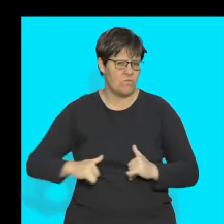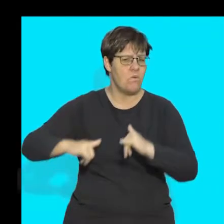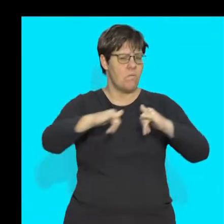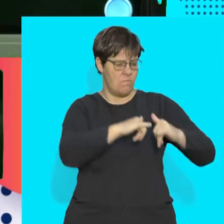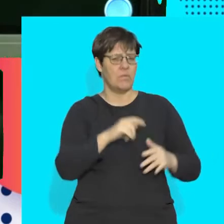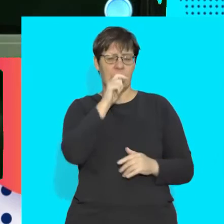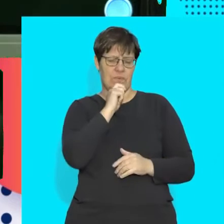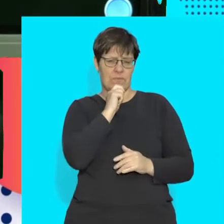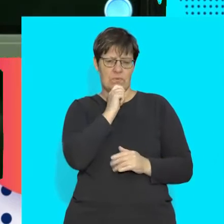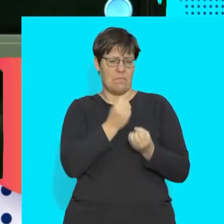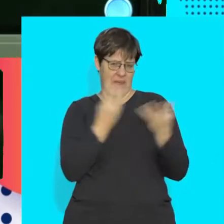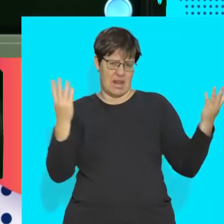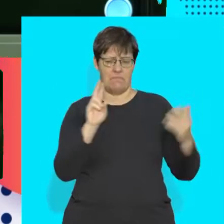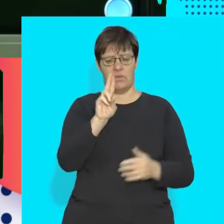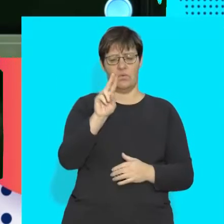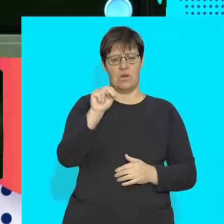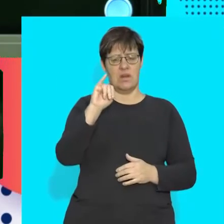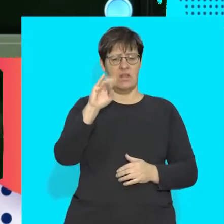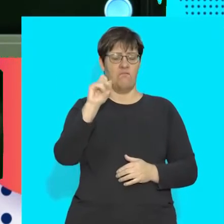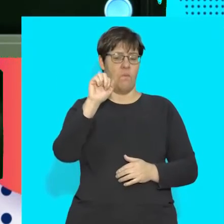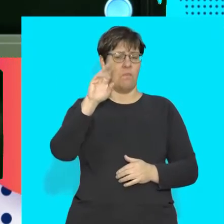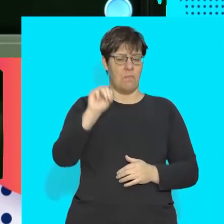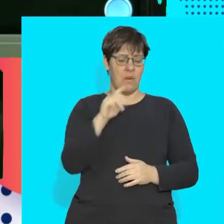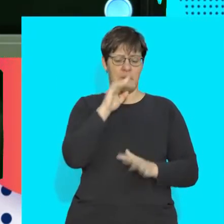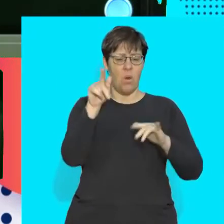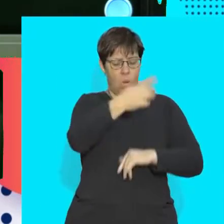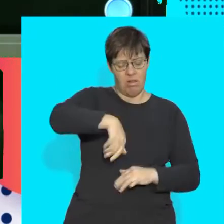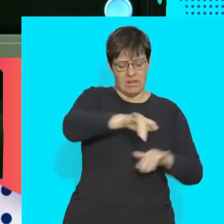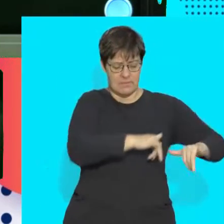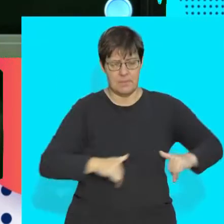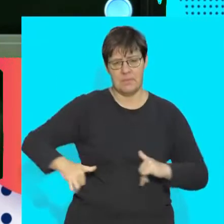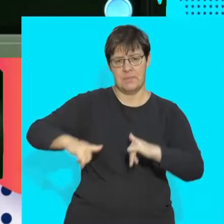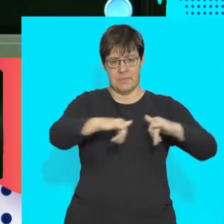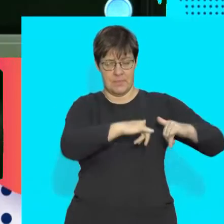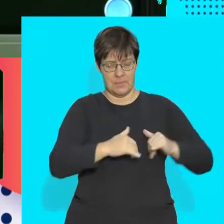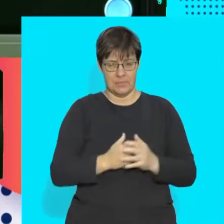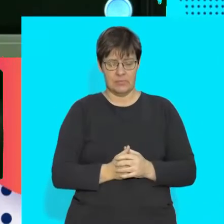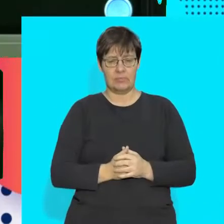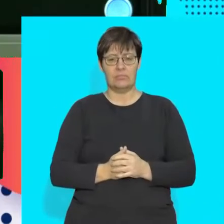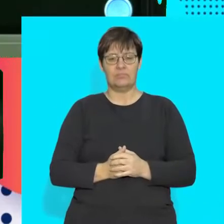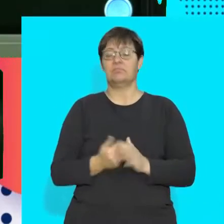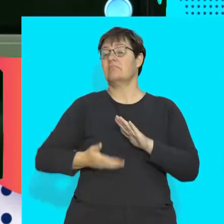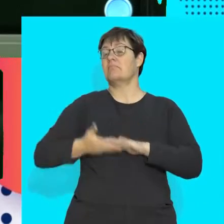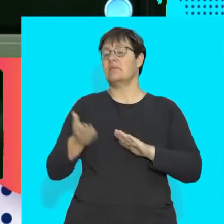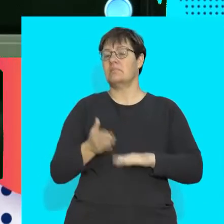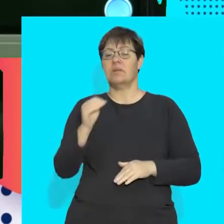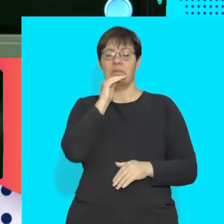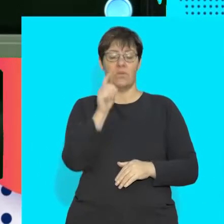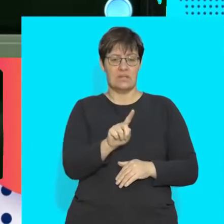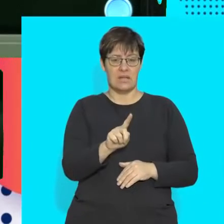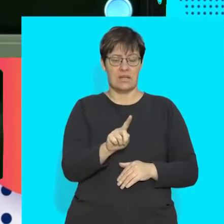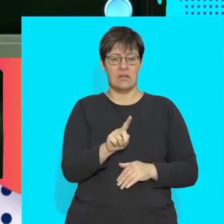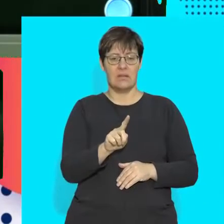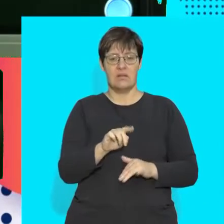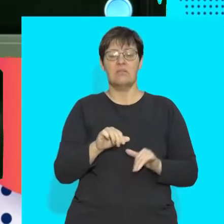section, so we've got to remember what uniform means. Uniform means all the same. So when we talk about uniform speed, we're